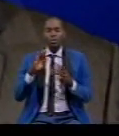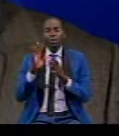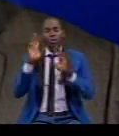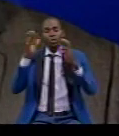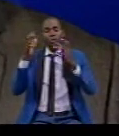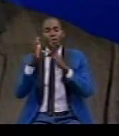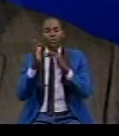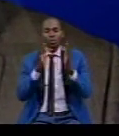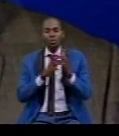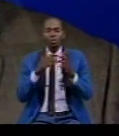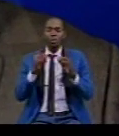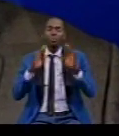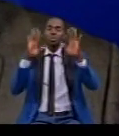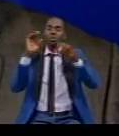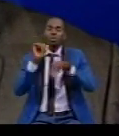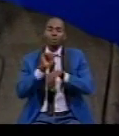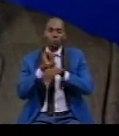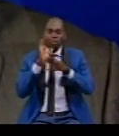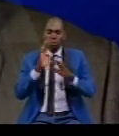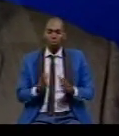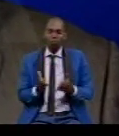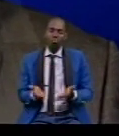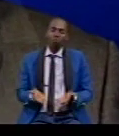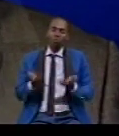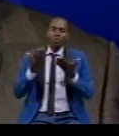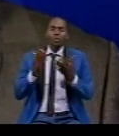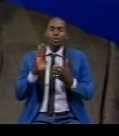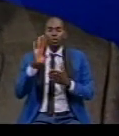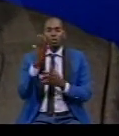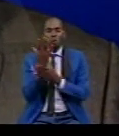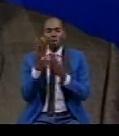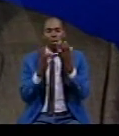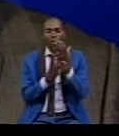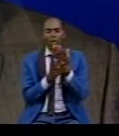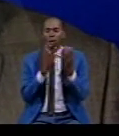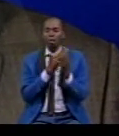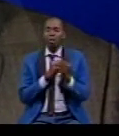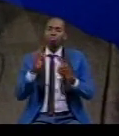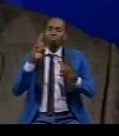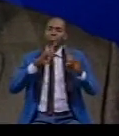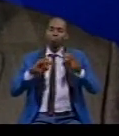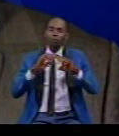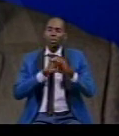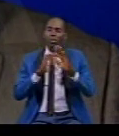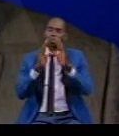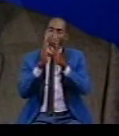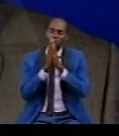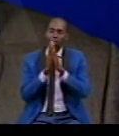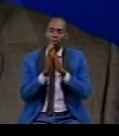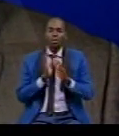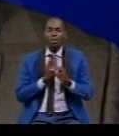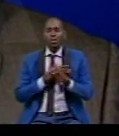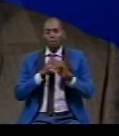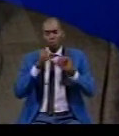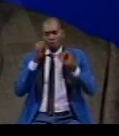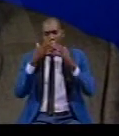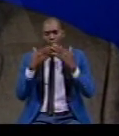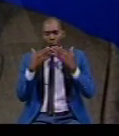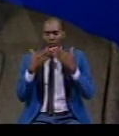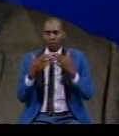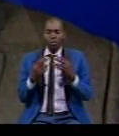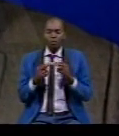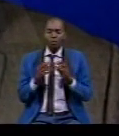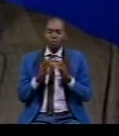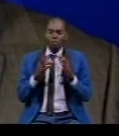for reformation in Christ, for regeneration in Christ. Reliance, that's faith. When